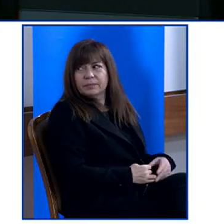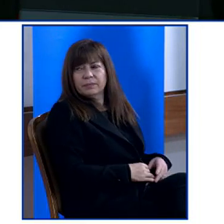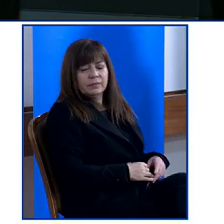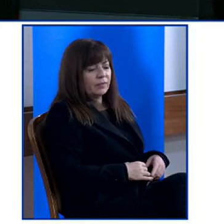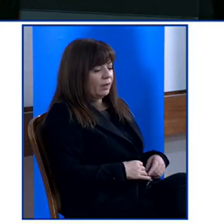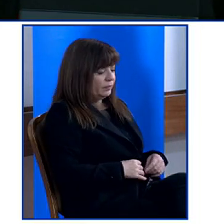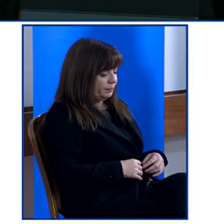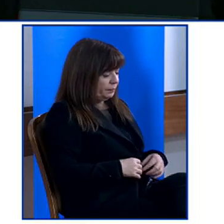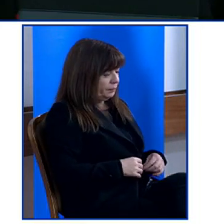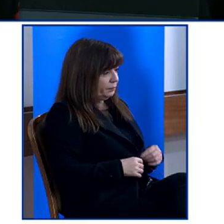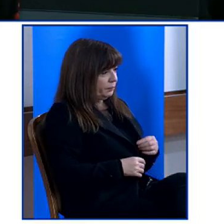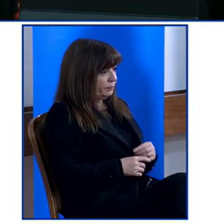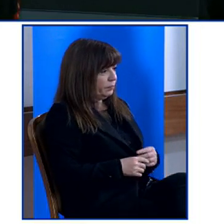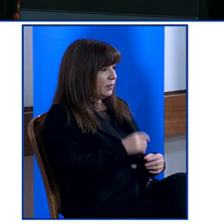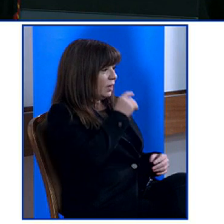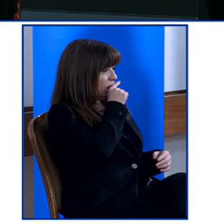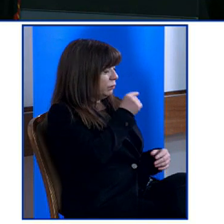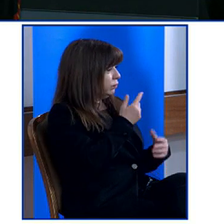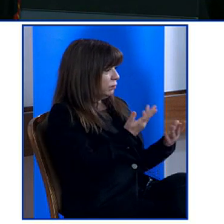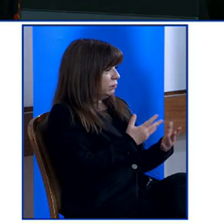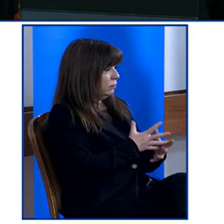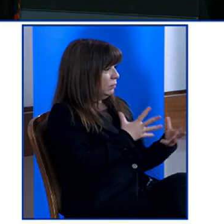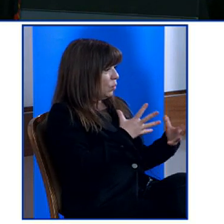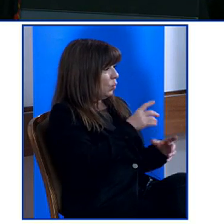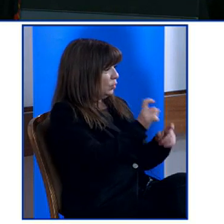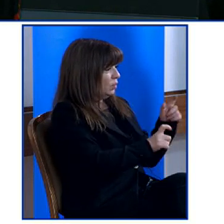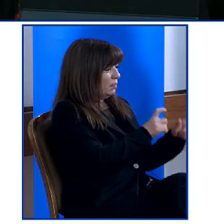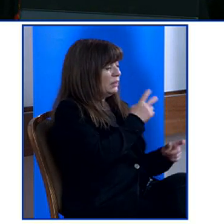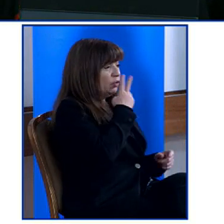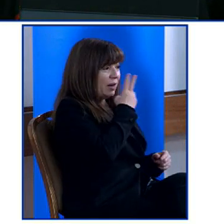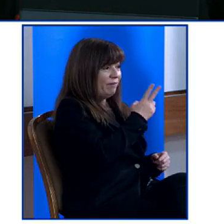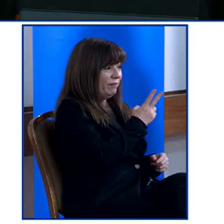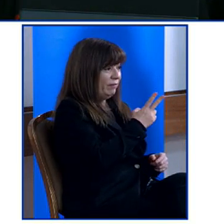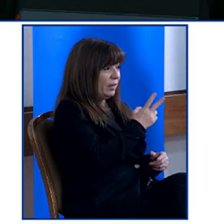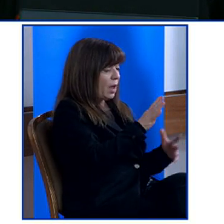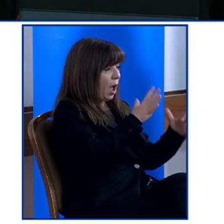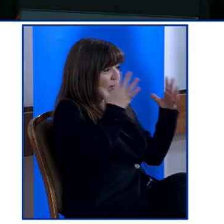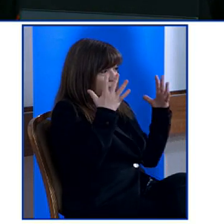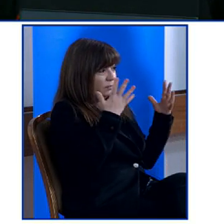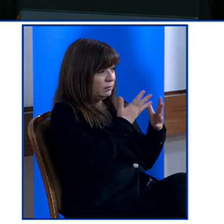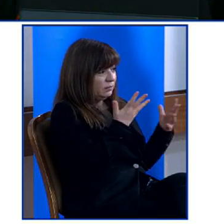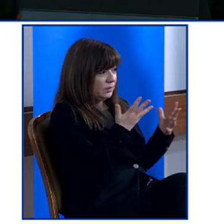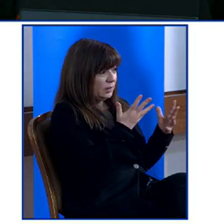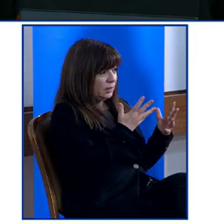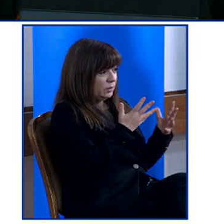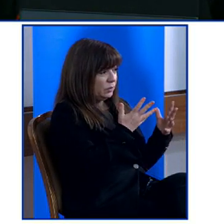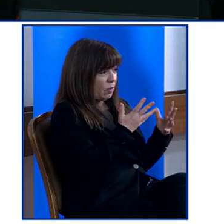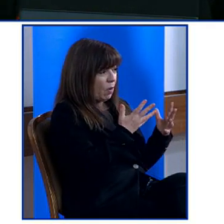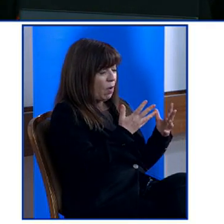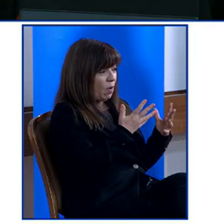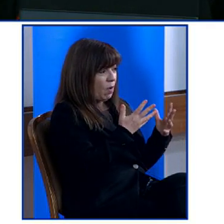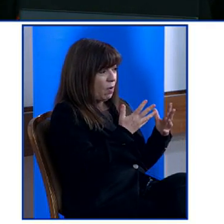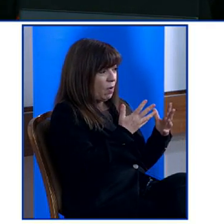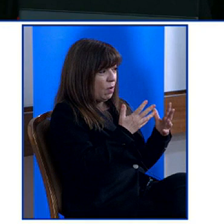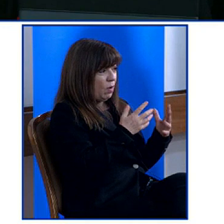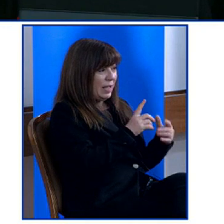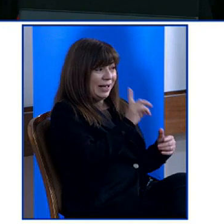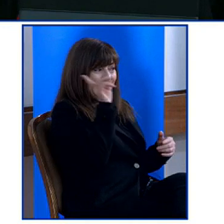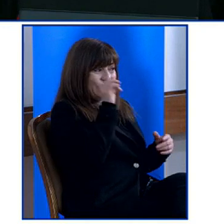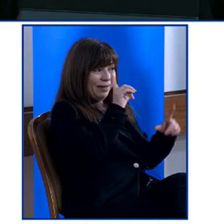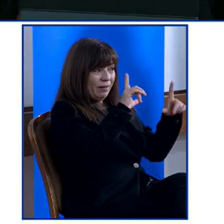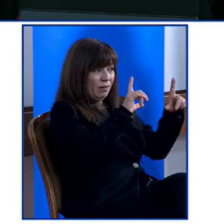Recently, many people have seen the impacts of climate change firsthand. This is a picture that was taken actually just a few weeks